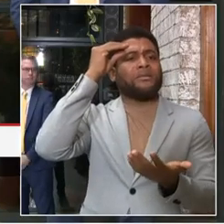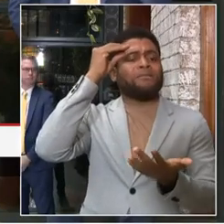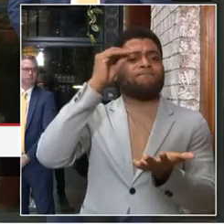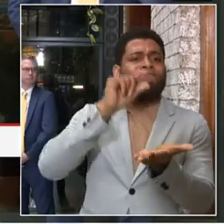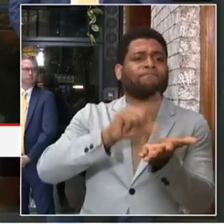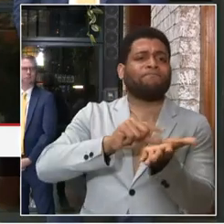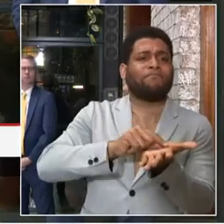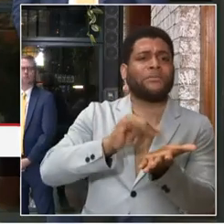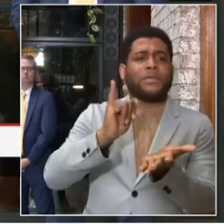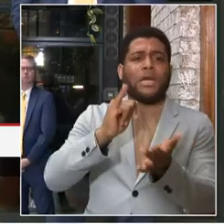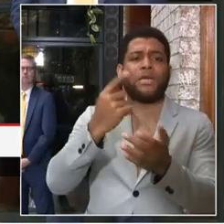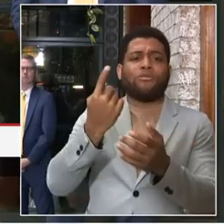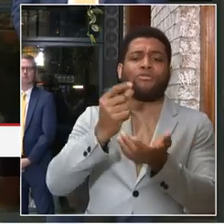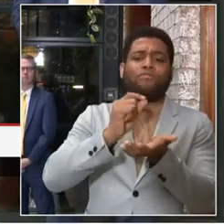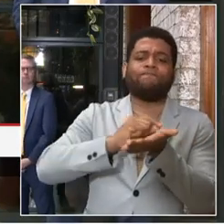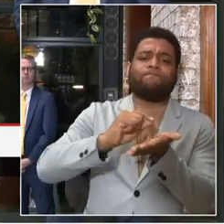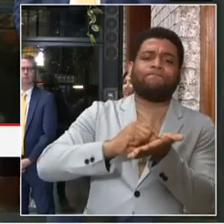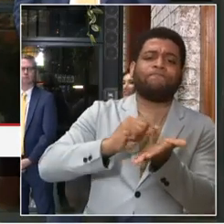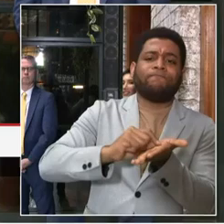what point